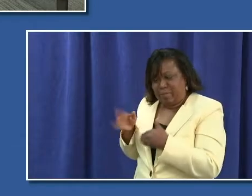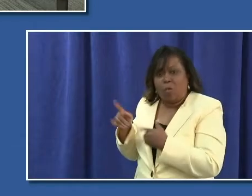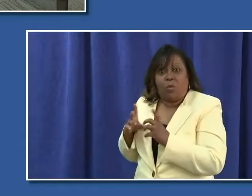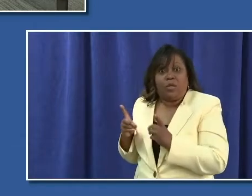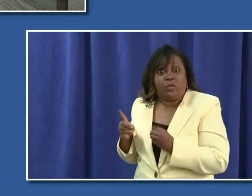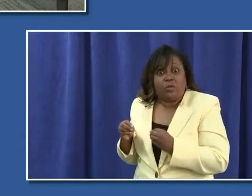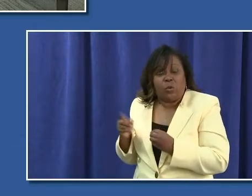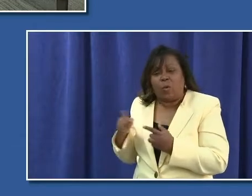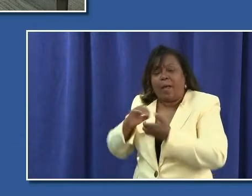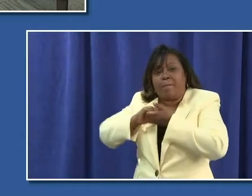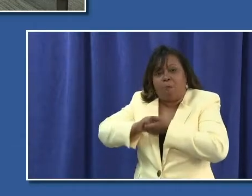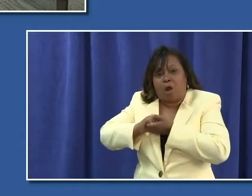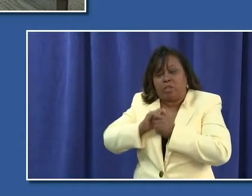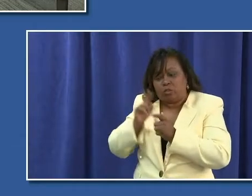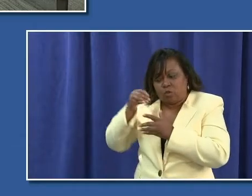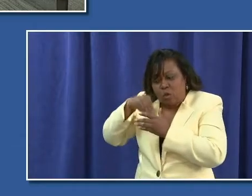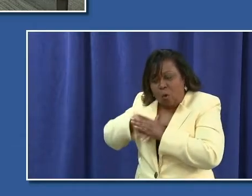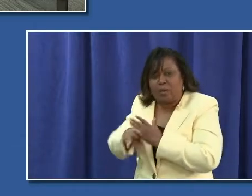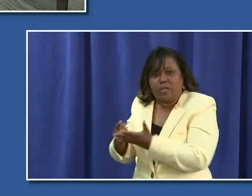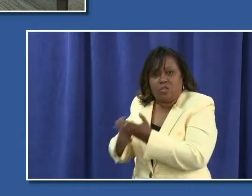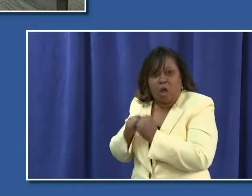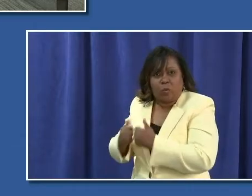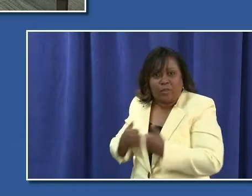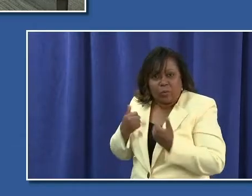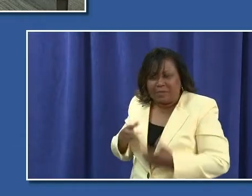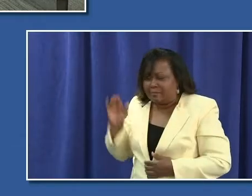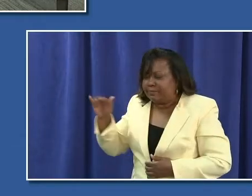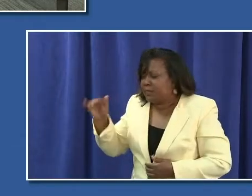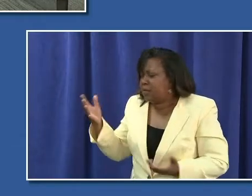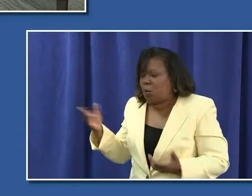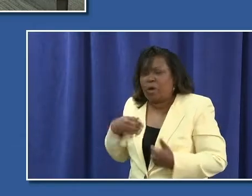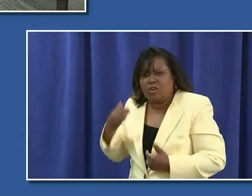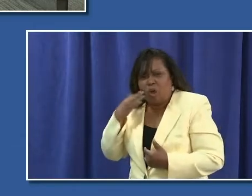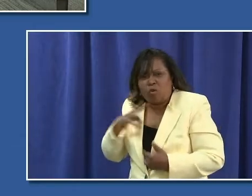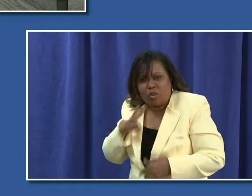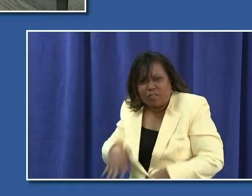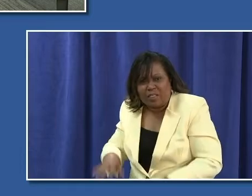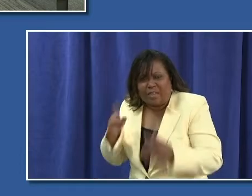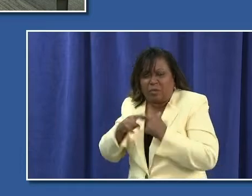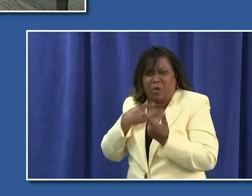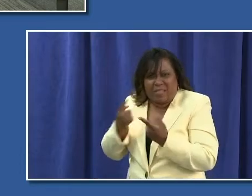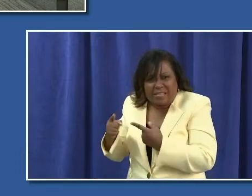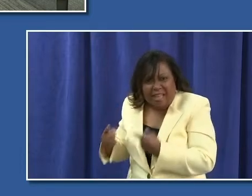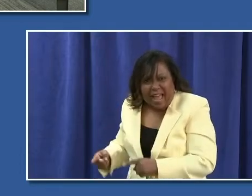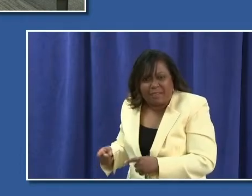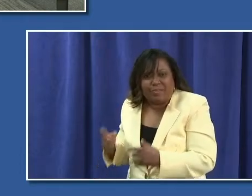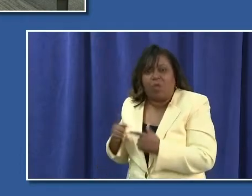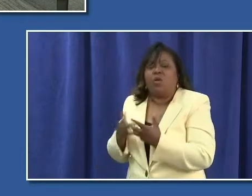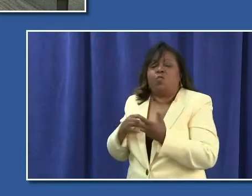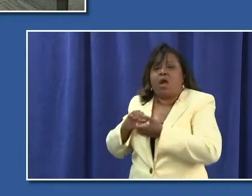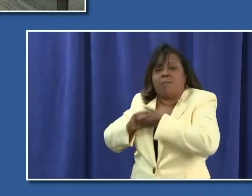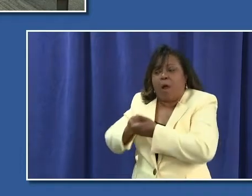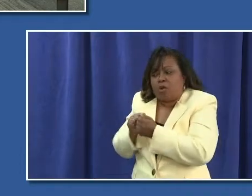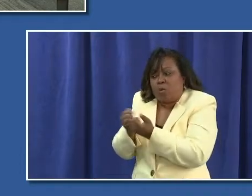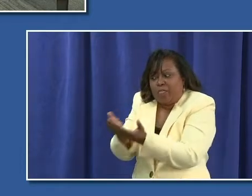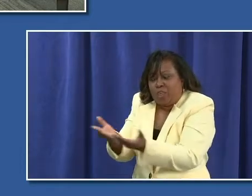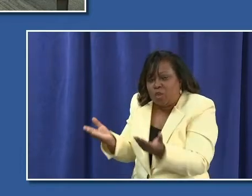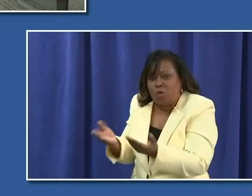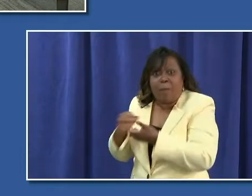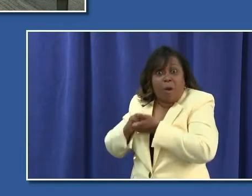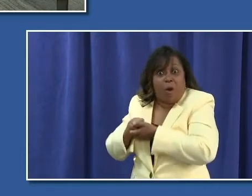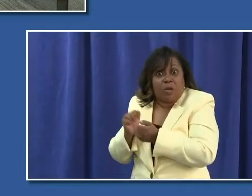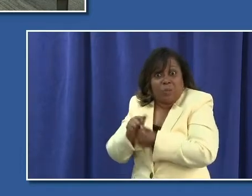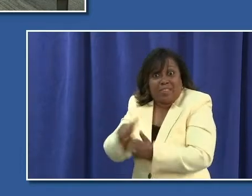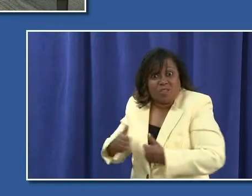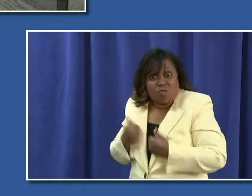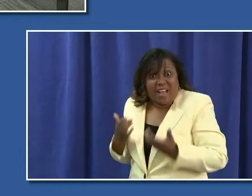did was we're partnering to go in and talk to the residents and say, hey, we know you're flooding, we know this is happening, we want to partner with you. By partnering